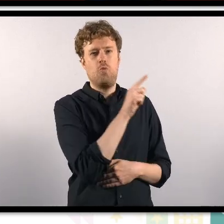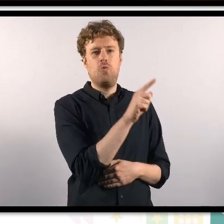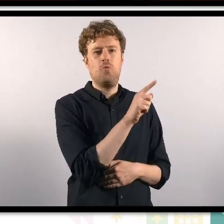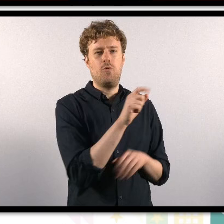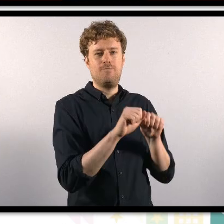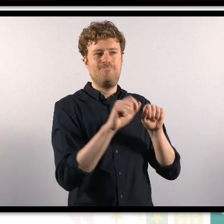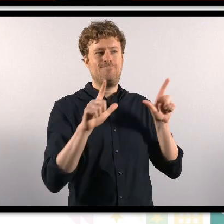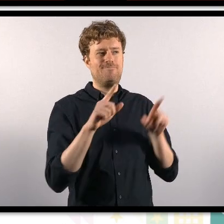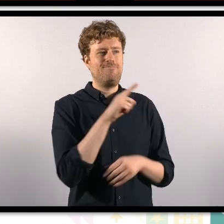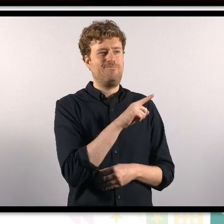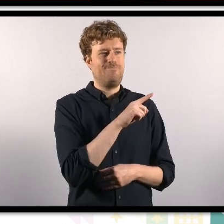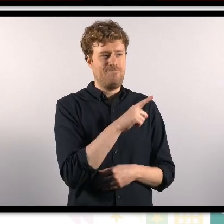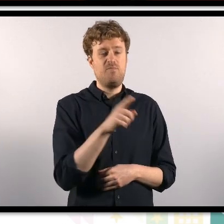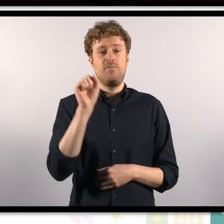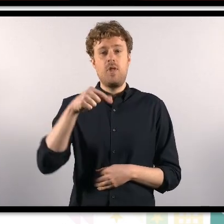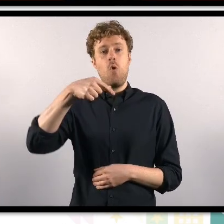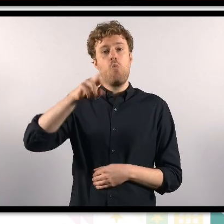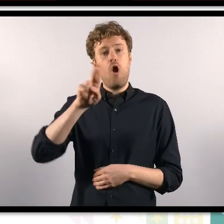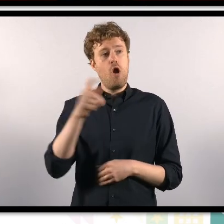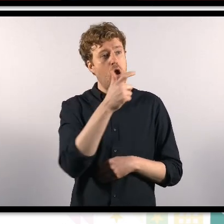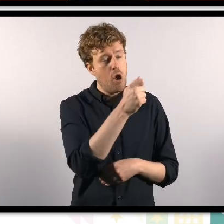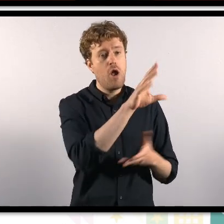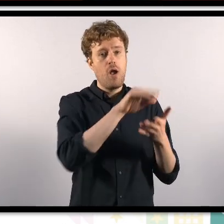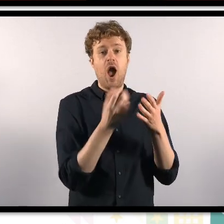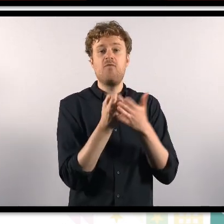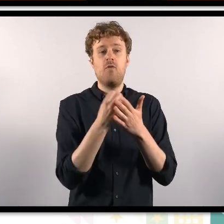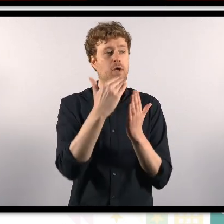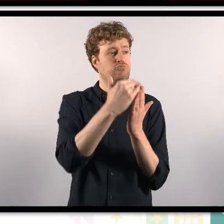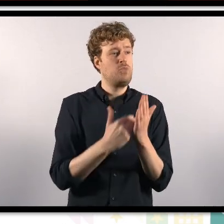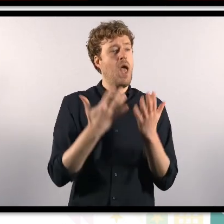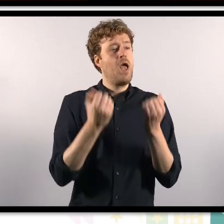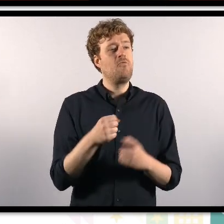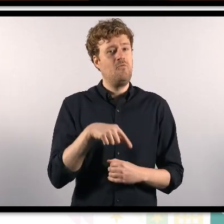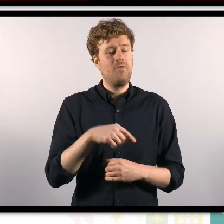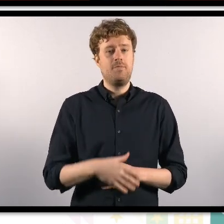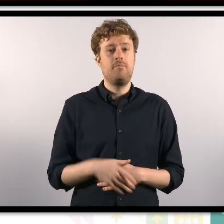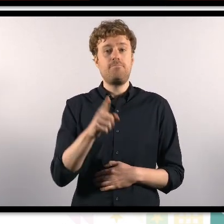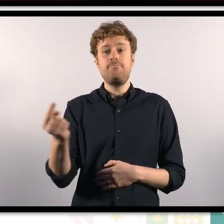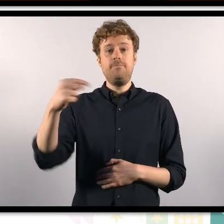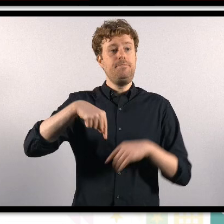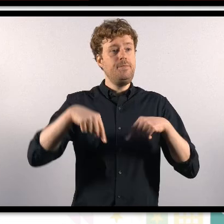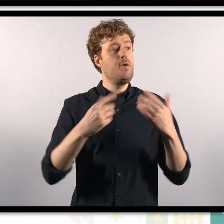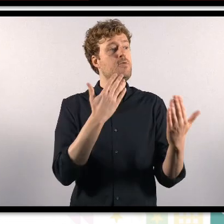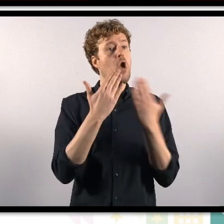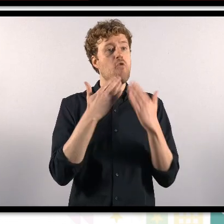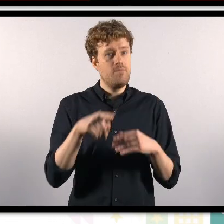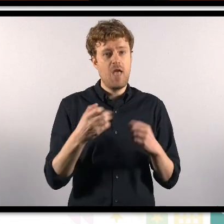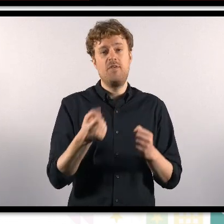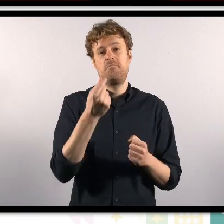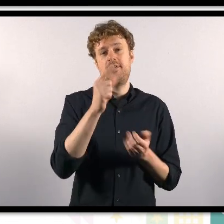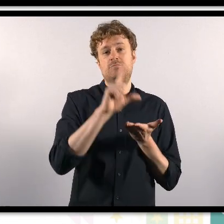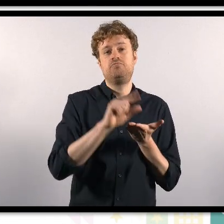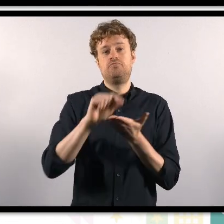stay. The other thing that I've noticed in kind of my 10-year journey in CNCF is we talk to a lot of companies that